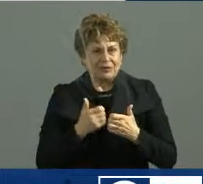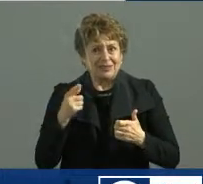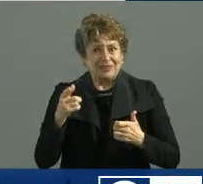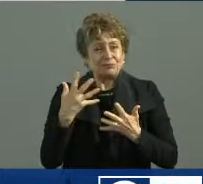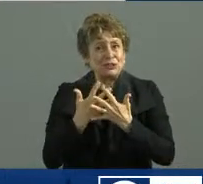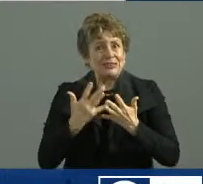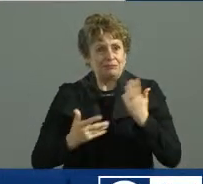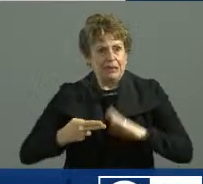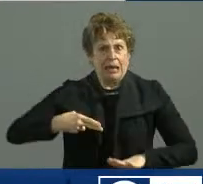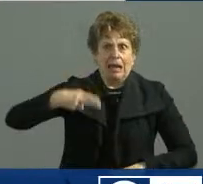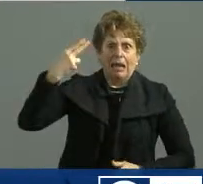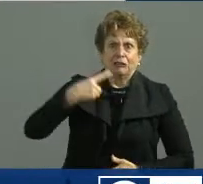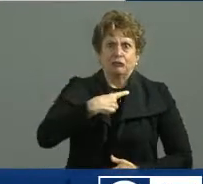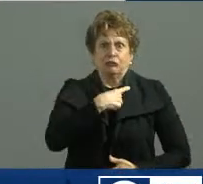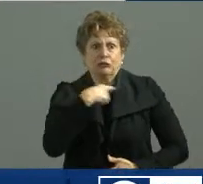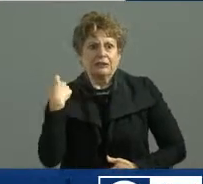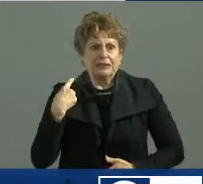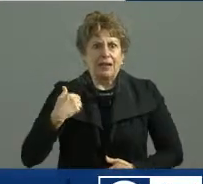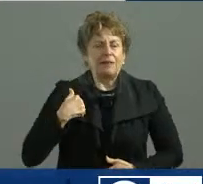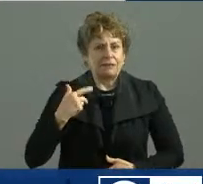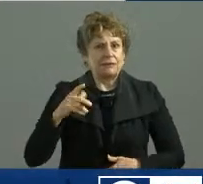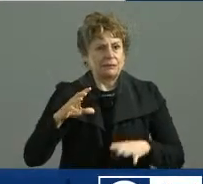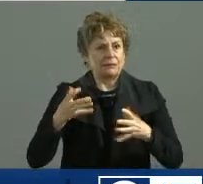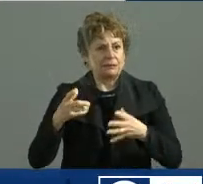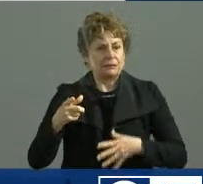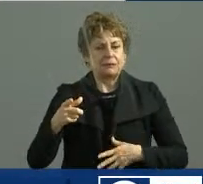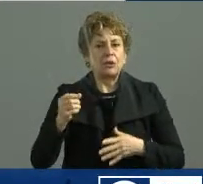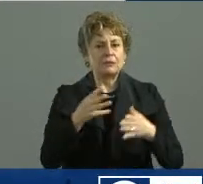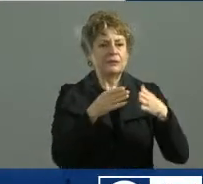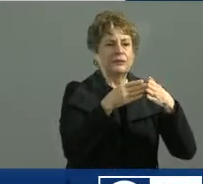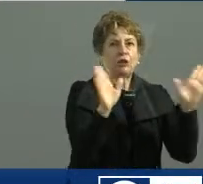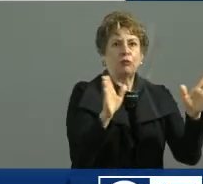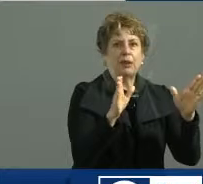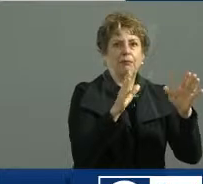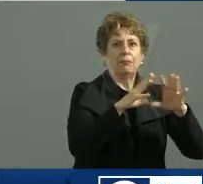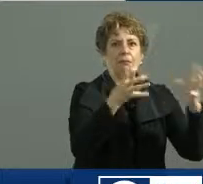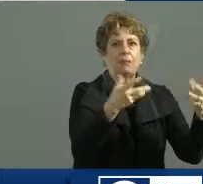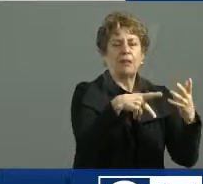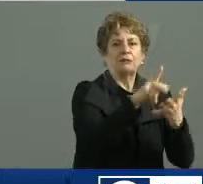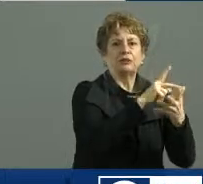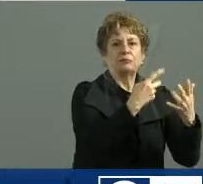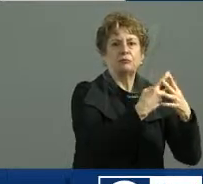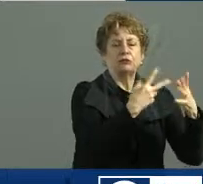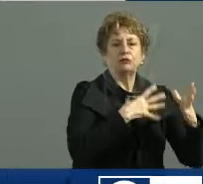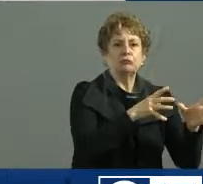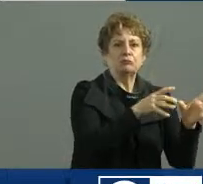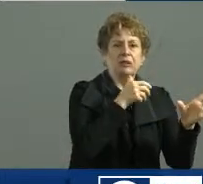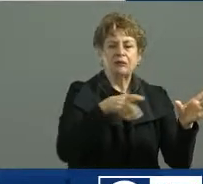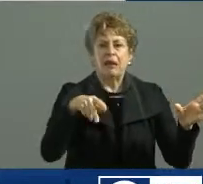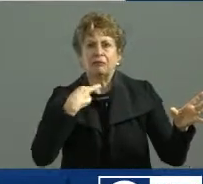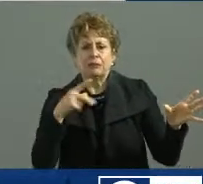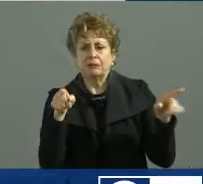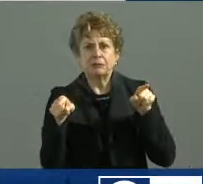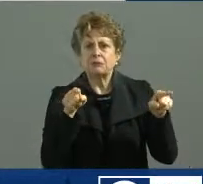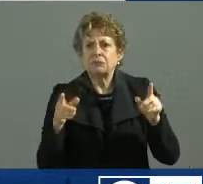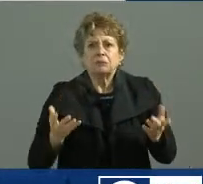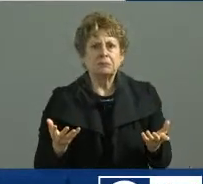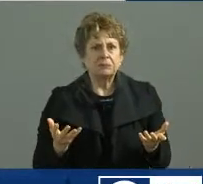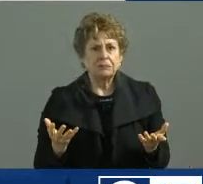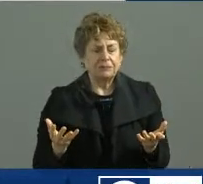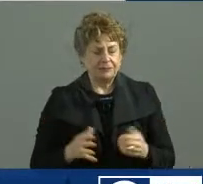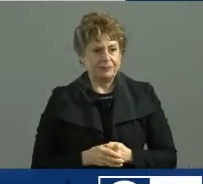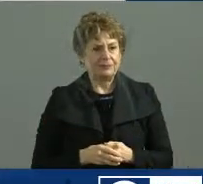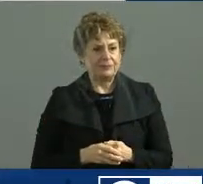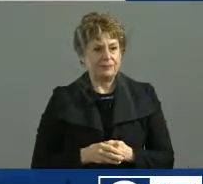general population? Yeah, I'd be happy to talk. So we are treating